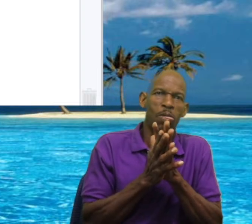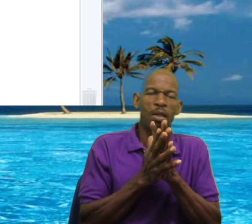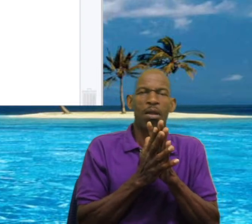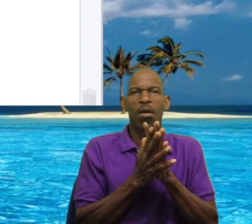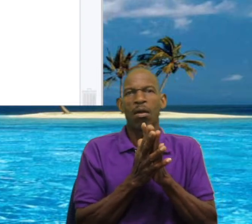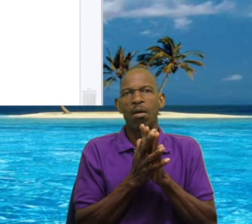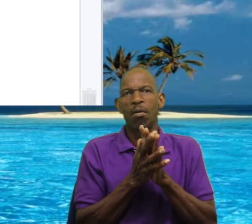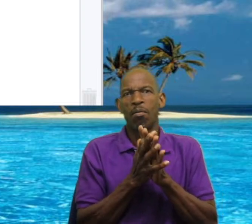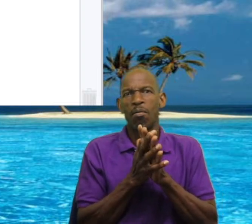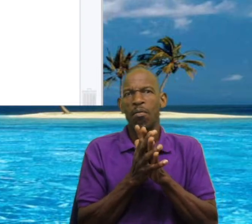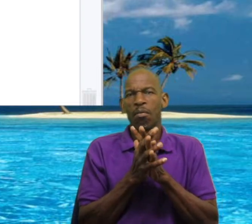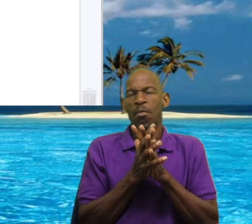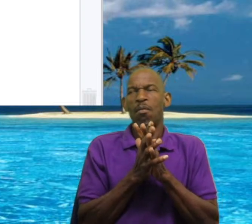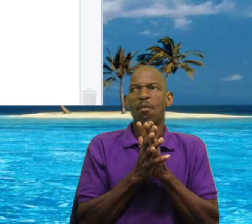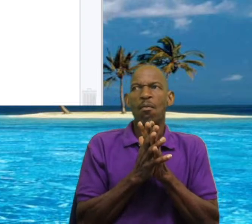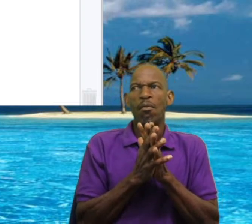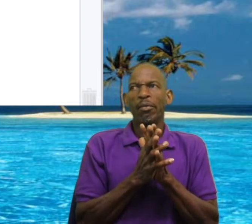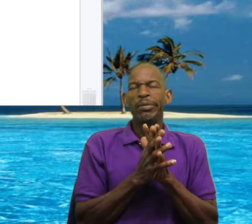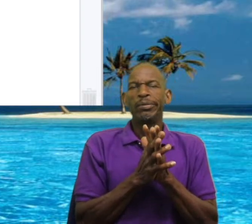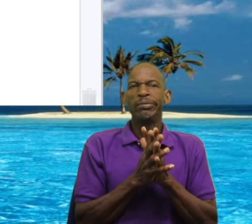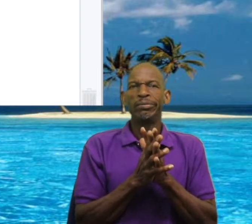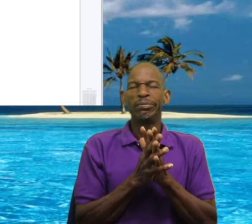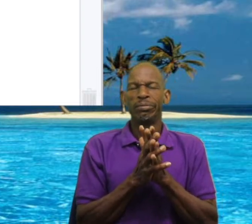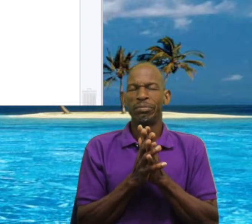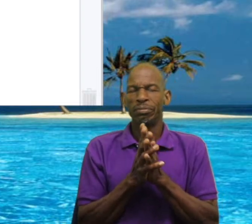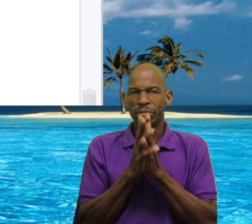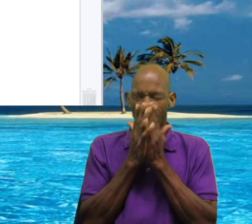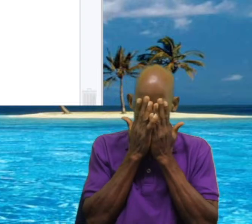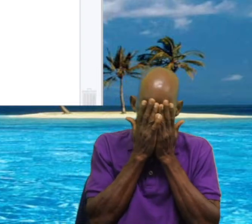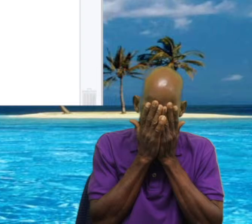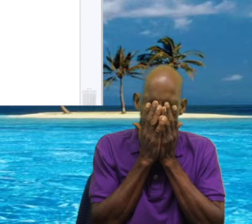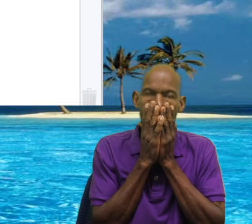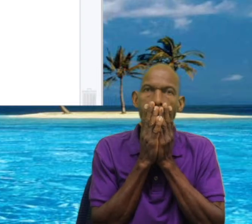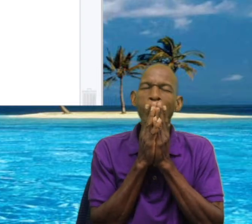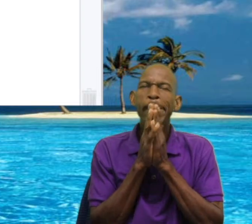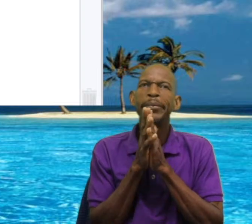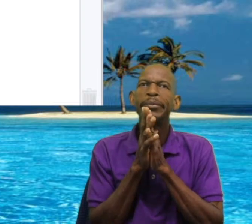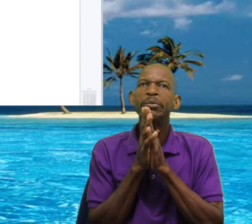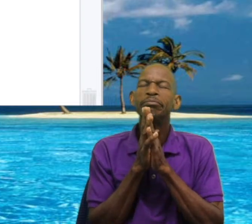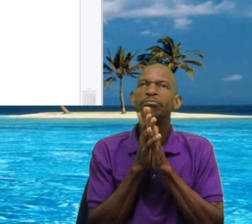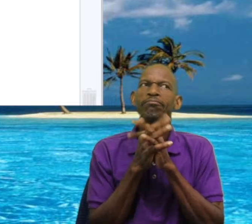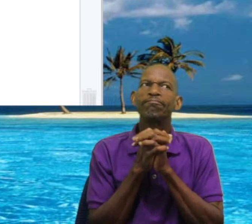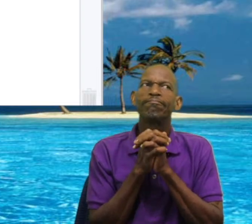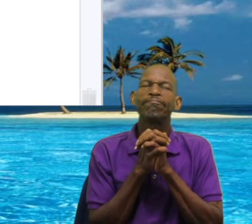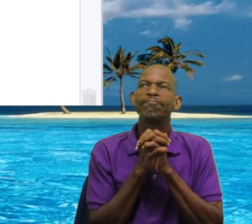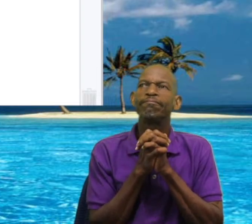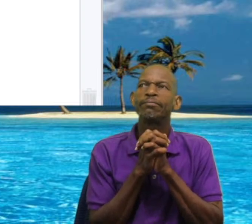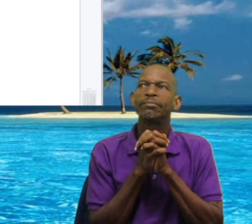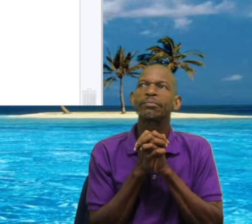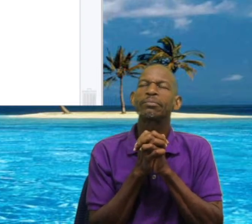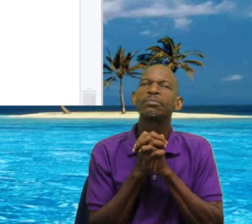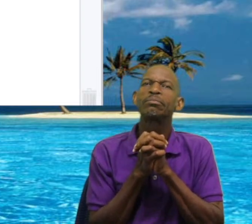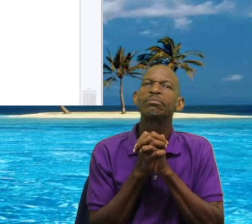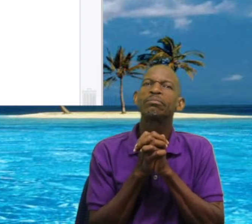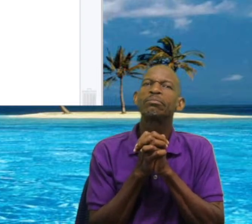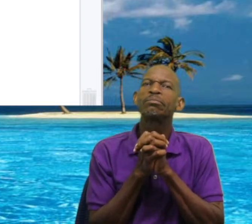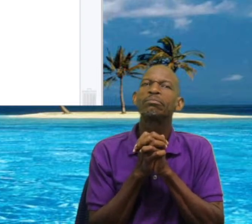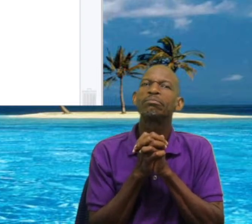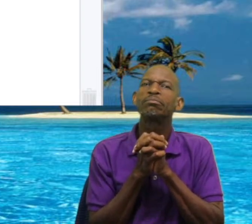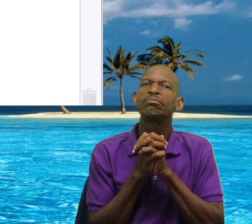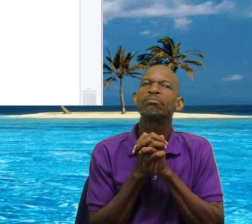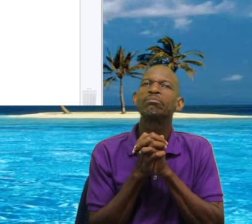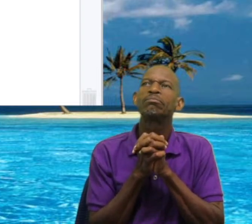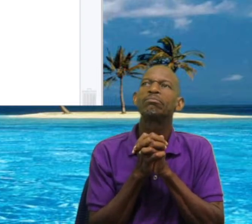So we're looking at but. We use but. So example, so different things. So we're looking at, okay, when we're talking